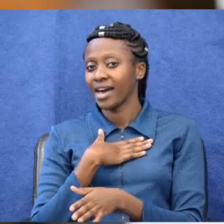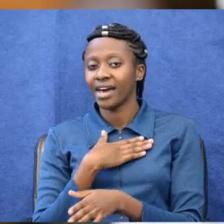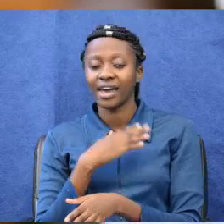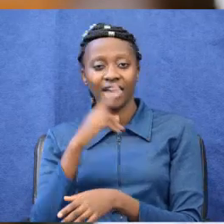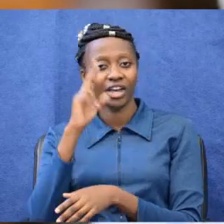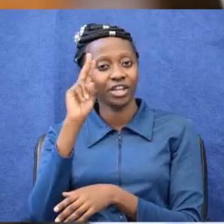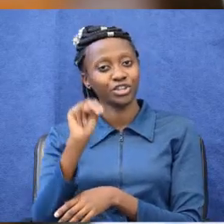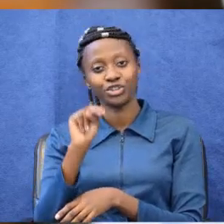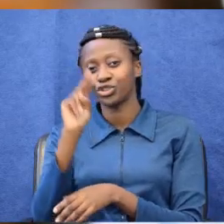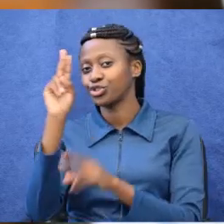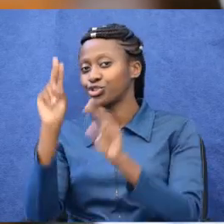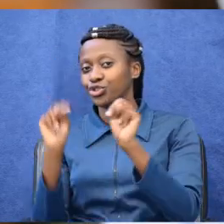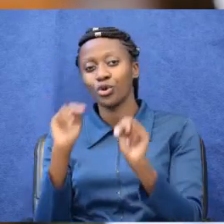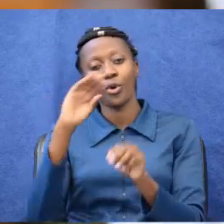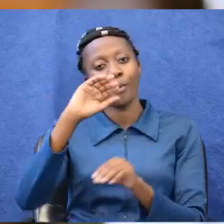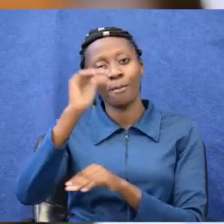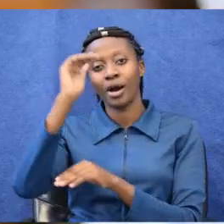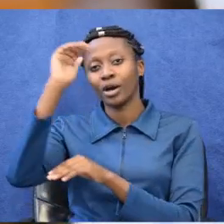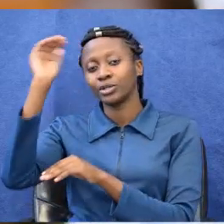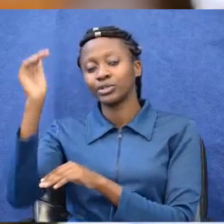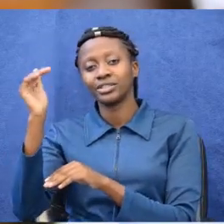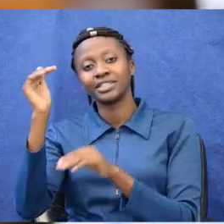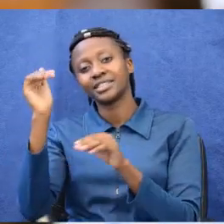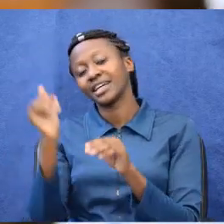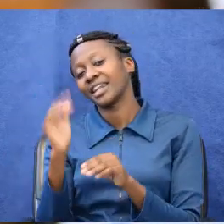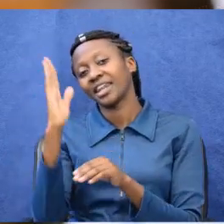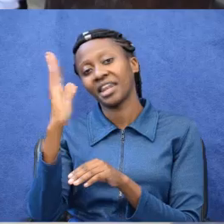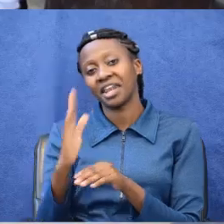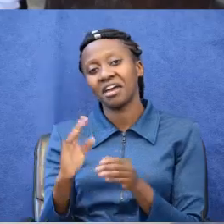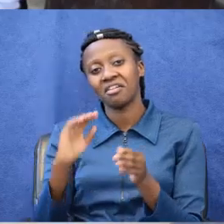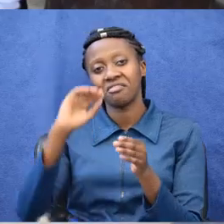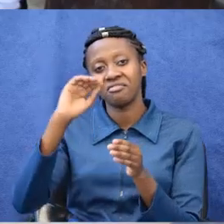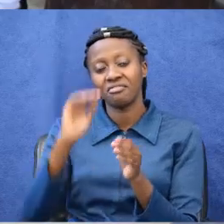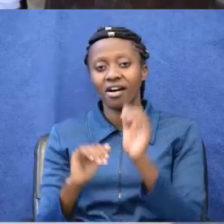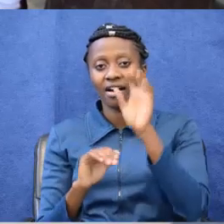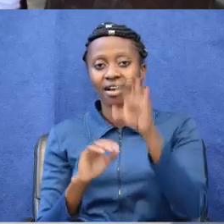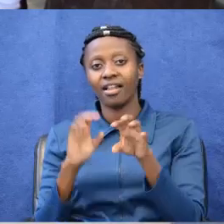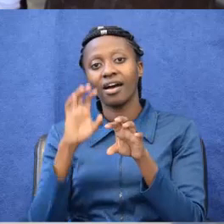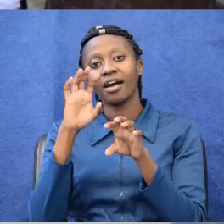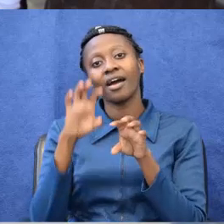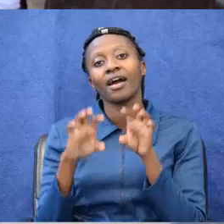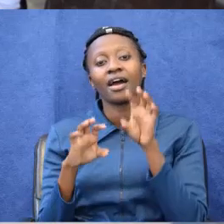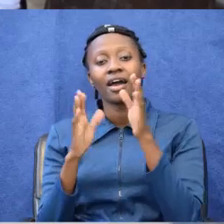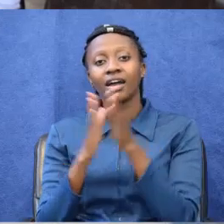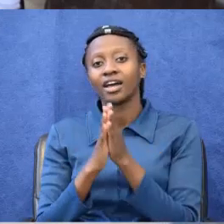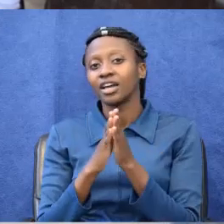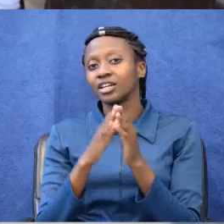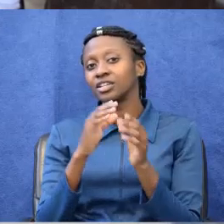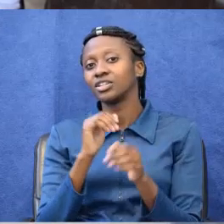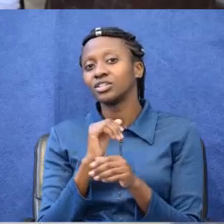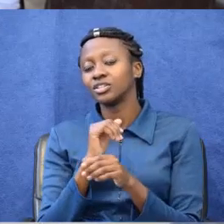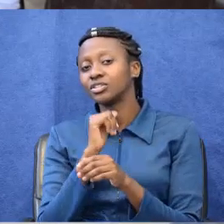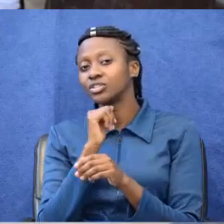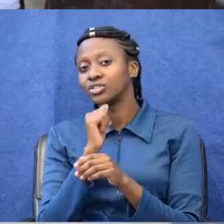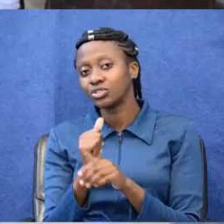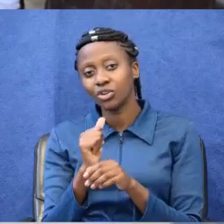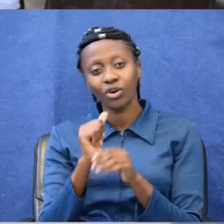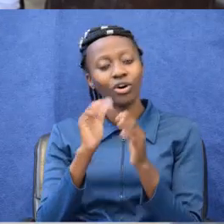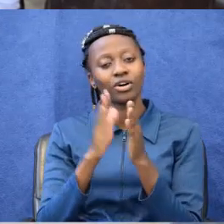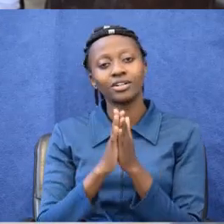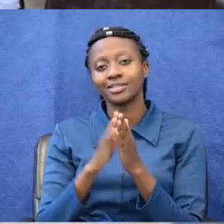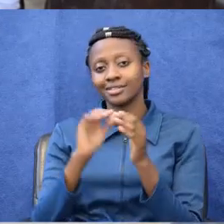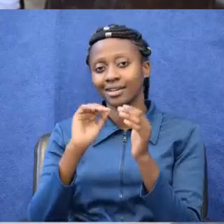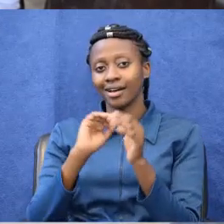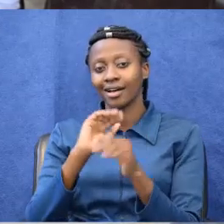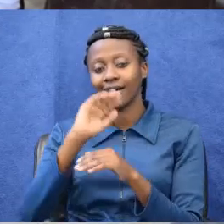no mountain we cannot climb. There is no mountain we